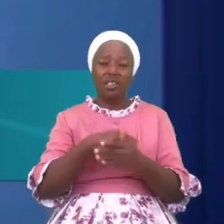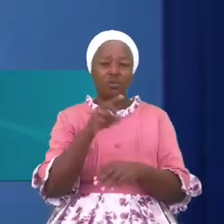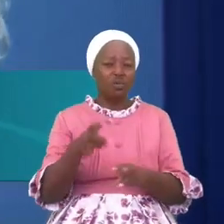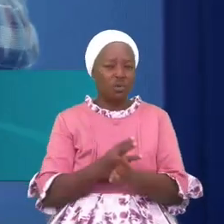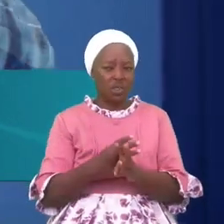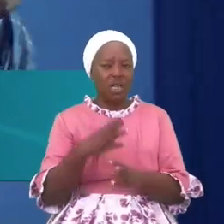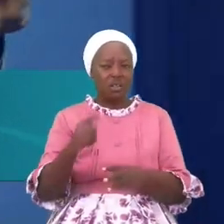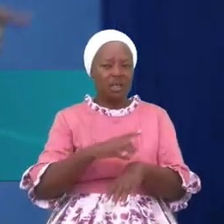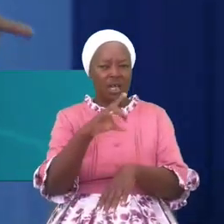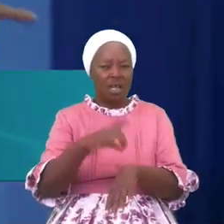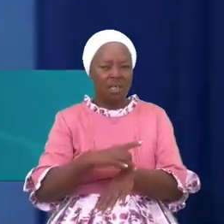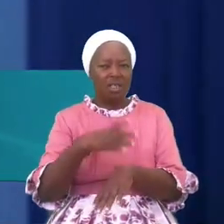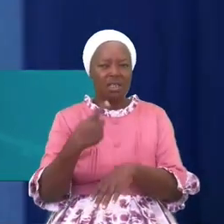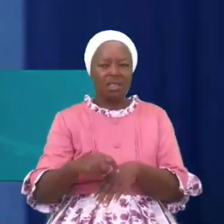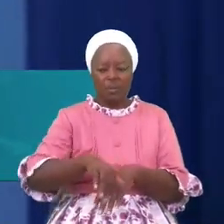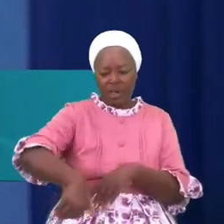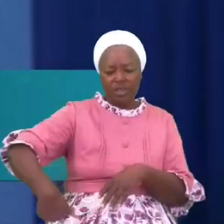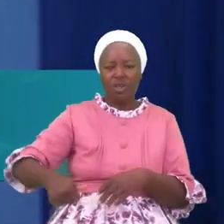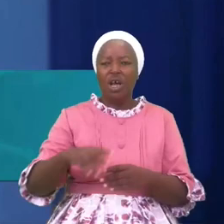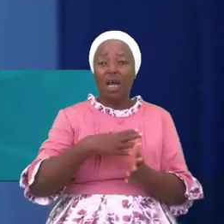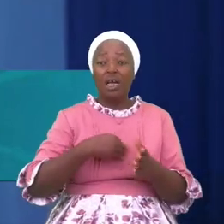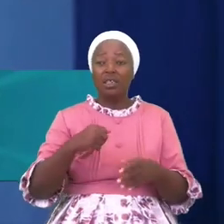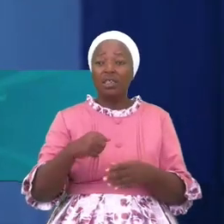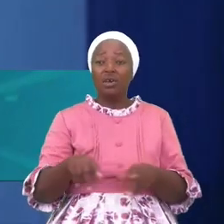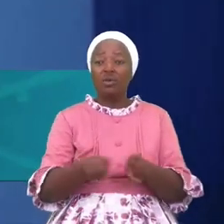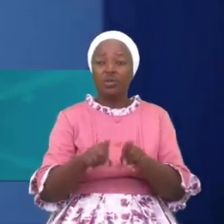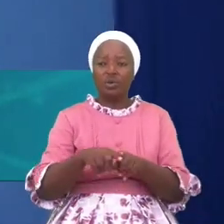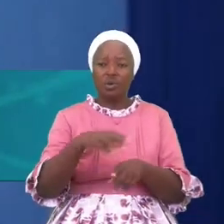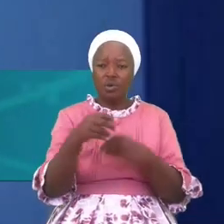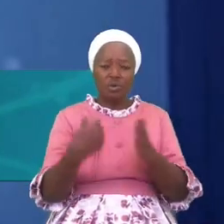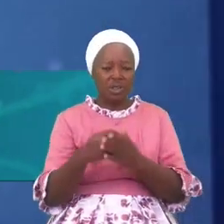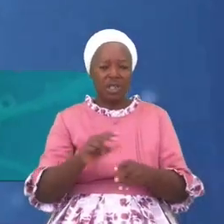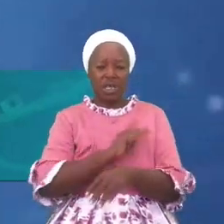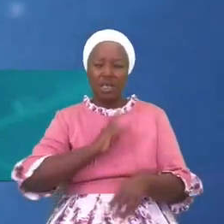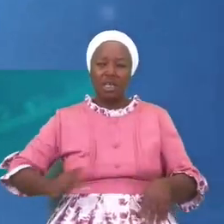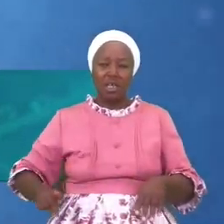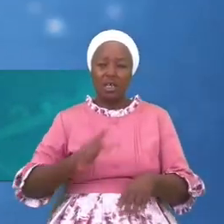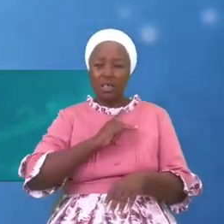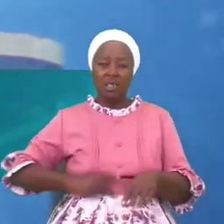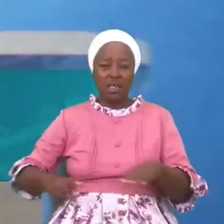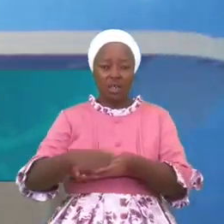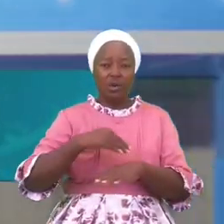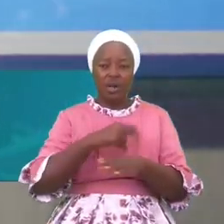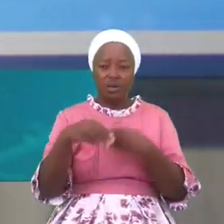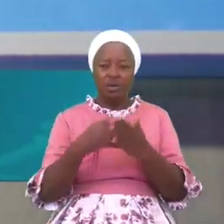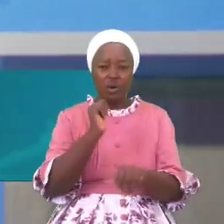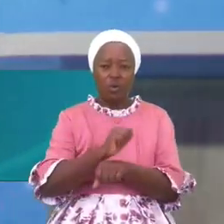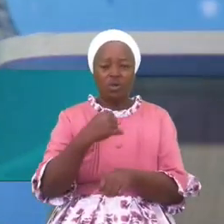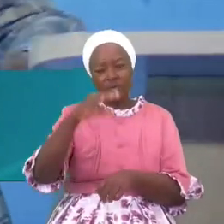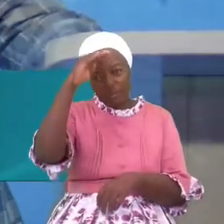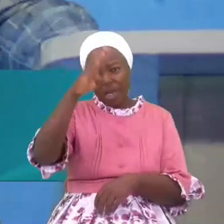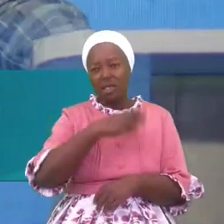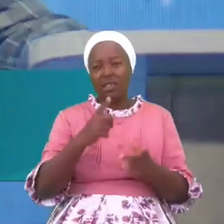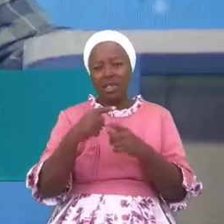the empires, even the things, the works of men. He said all those things are compared to the